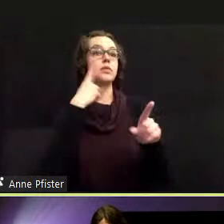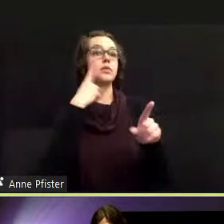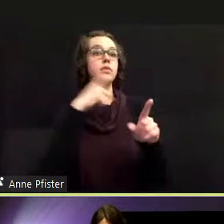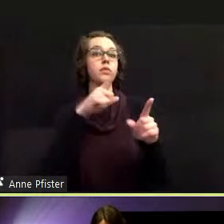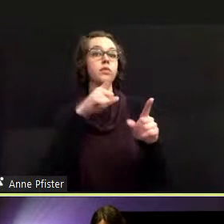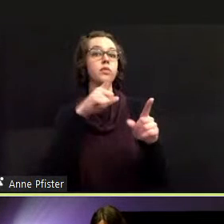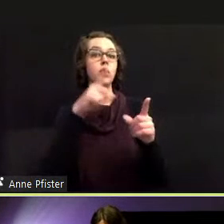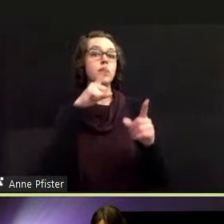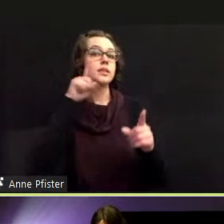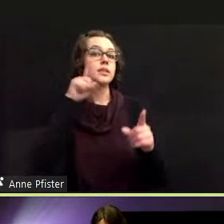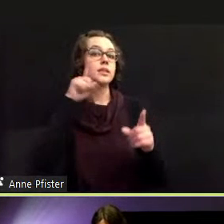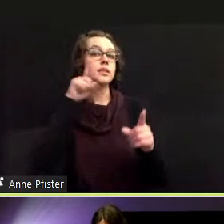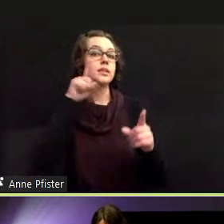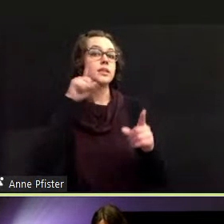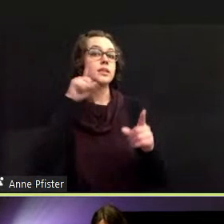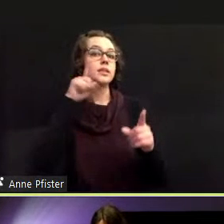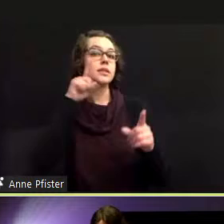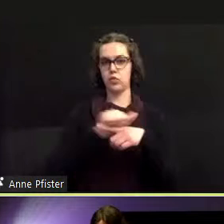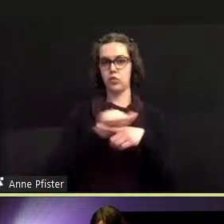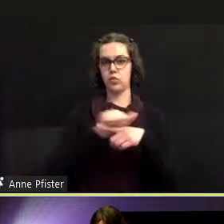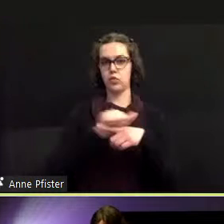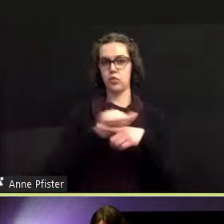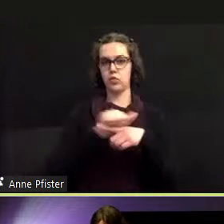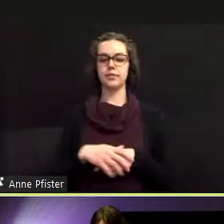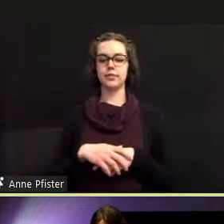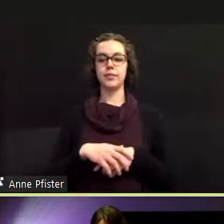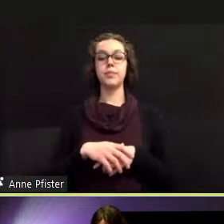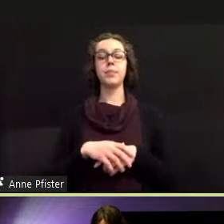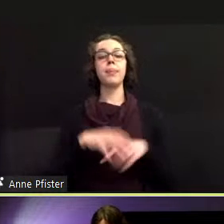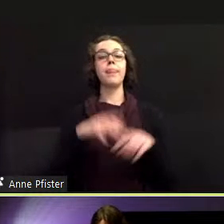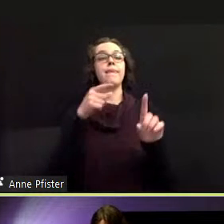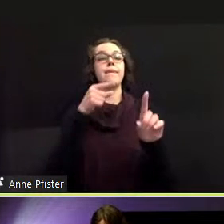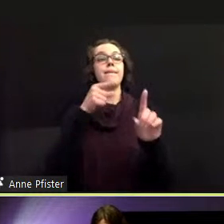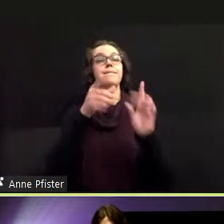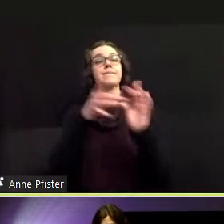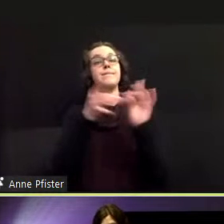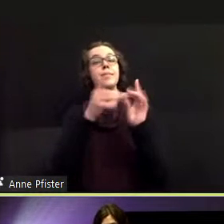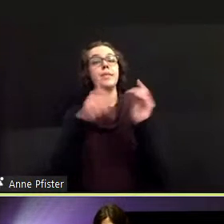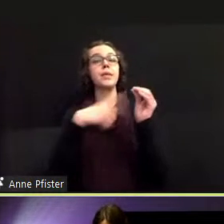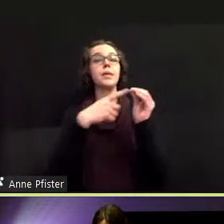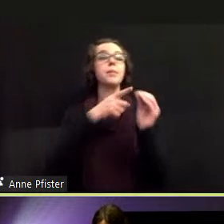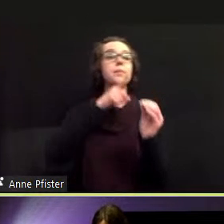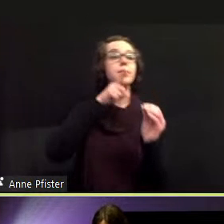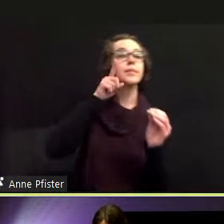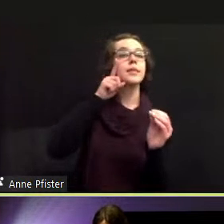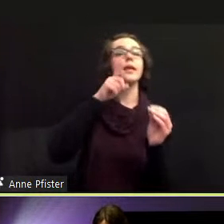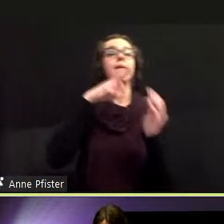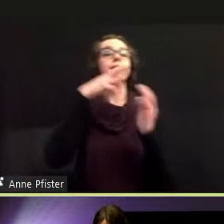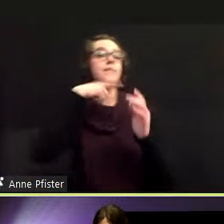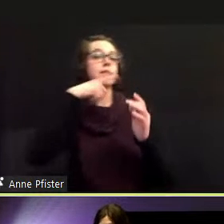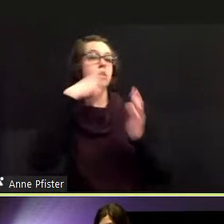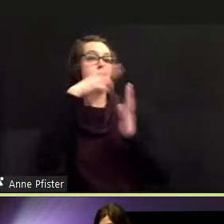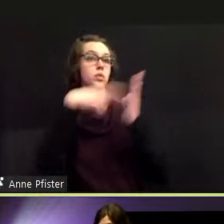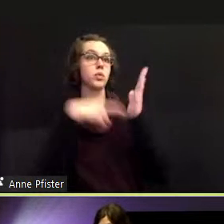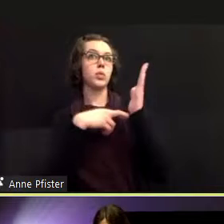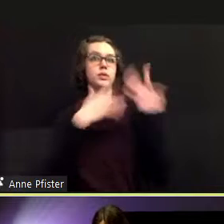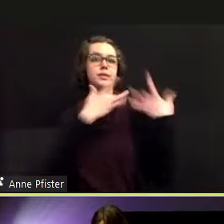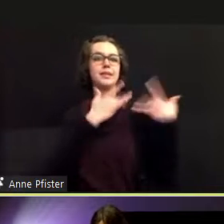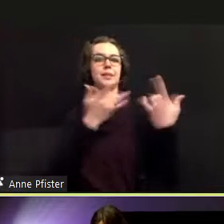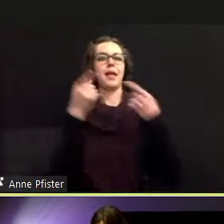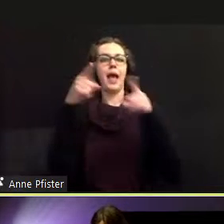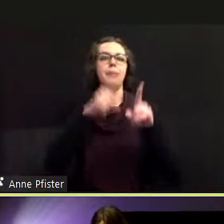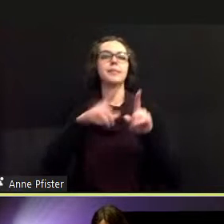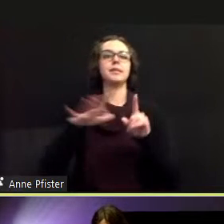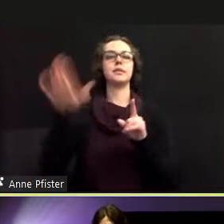practices. I'll also follow Monaghan in attending to the roles that deaf and hearing scholarship and scholarly institutions have played and may continue to play in